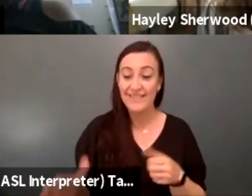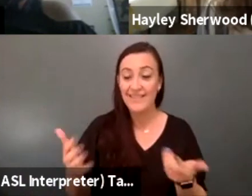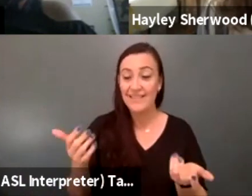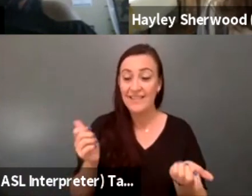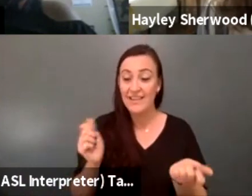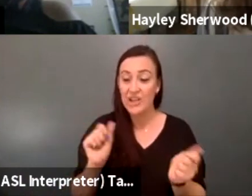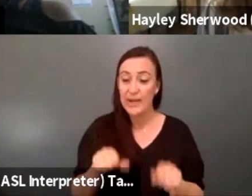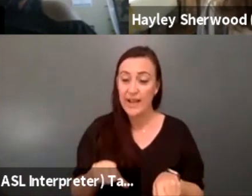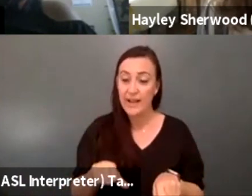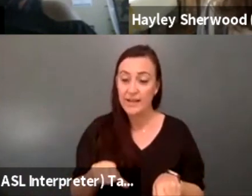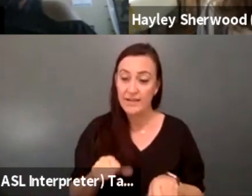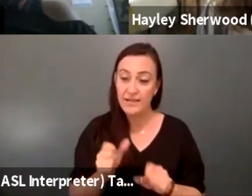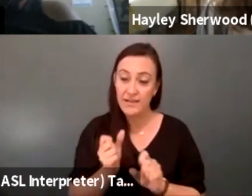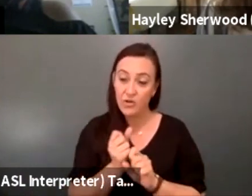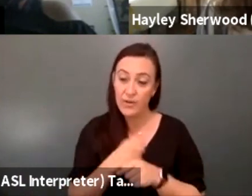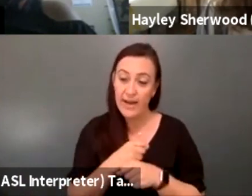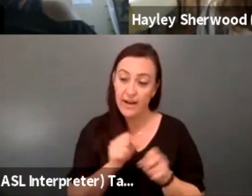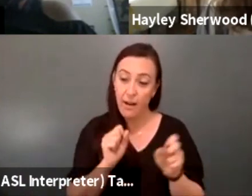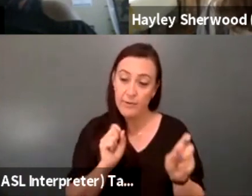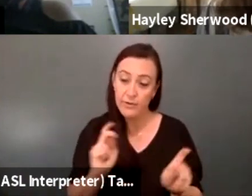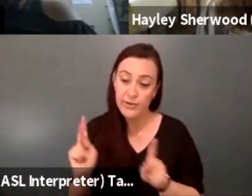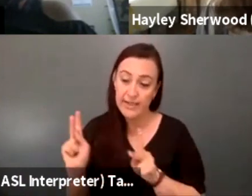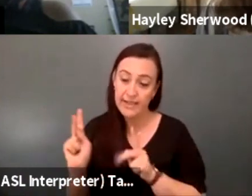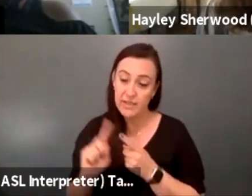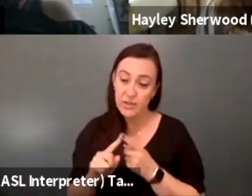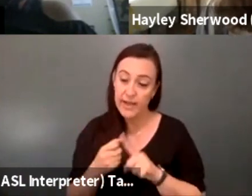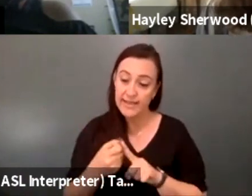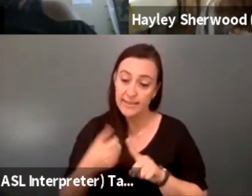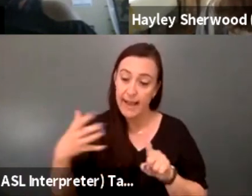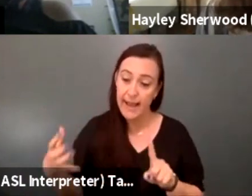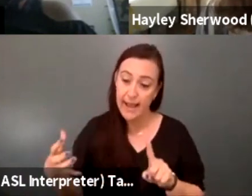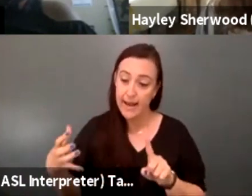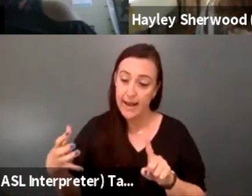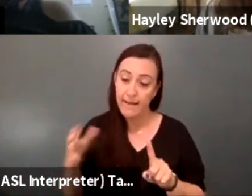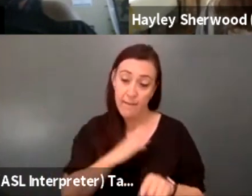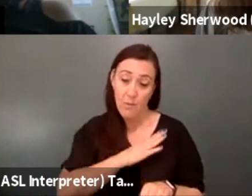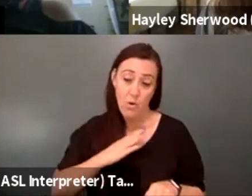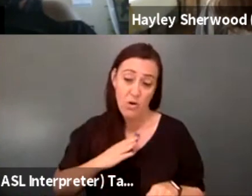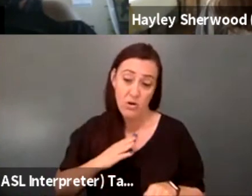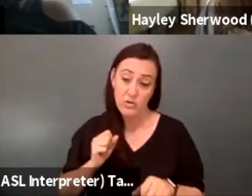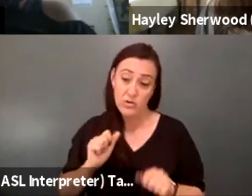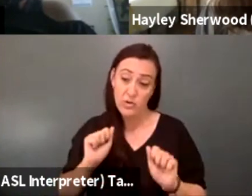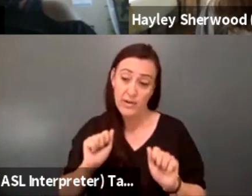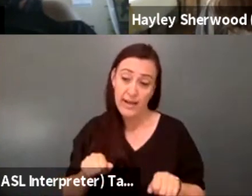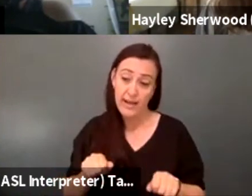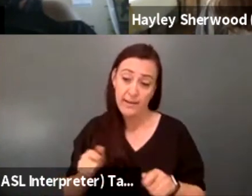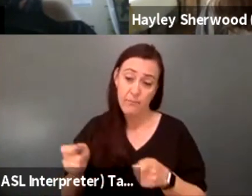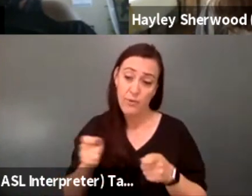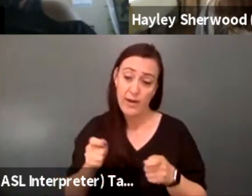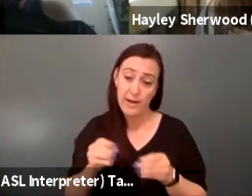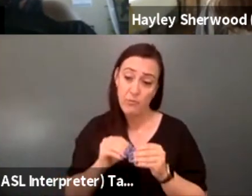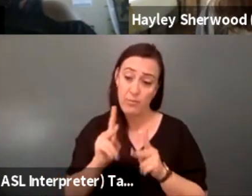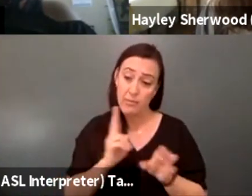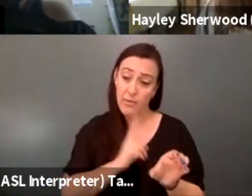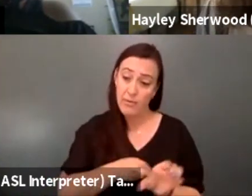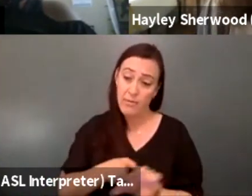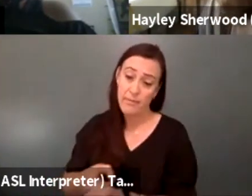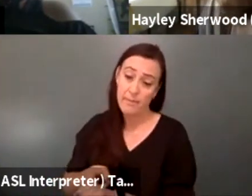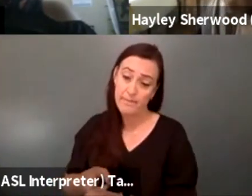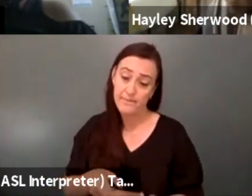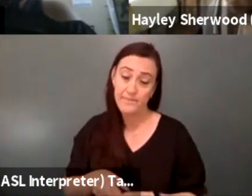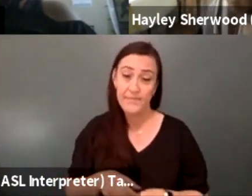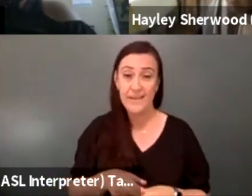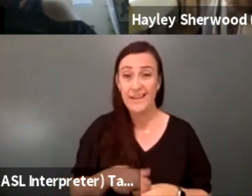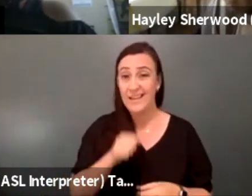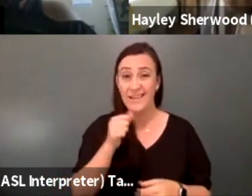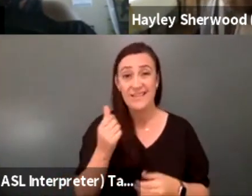you create opportunities to expand the board so that you can bring more people on board. It's not always easy